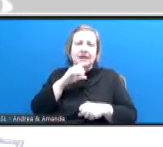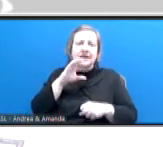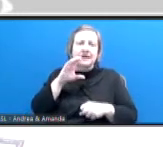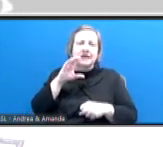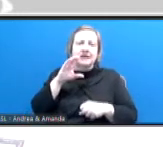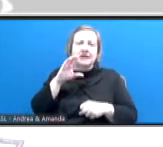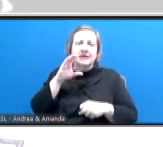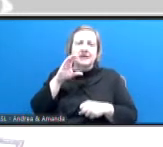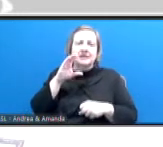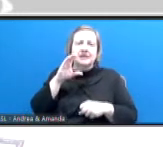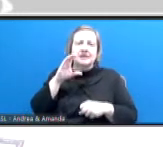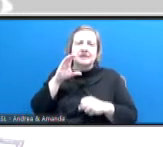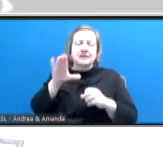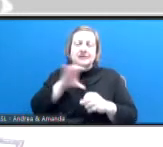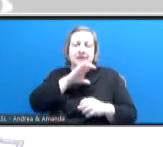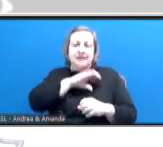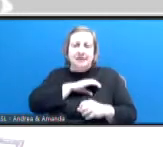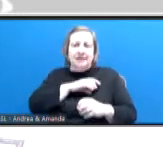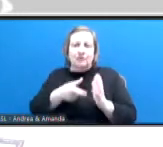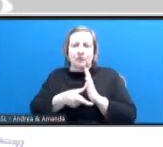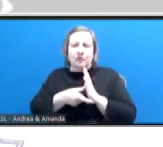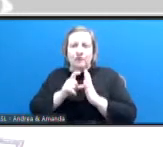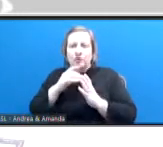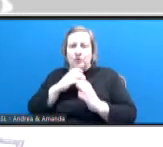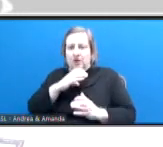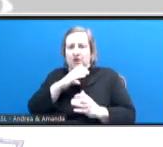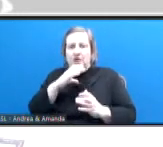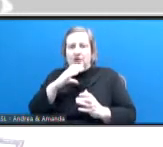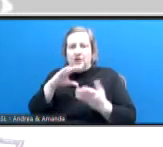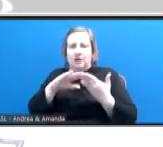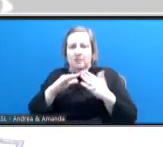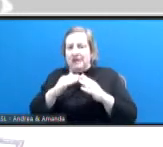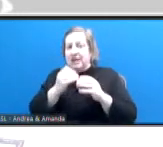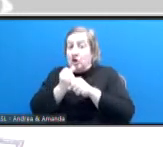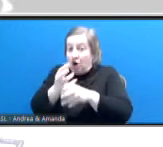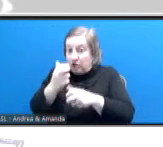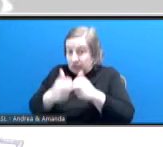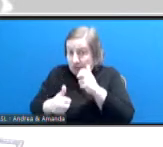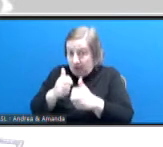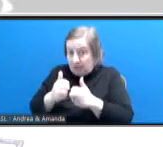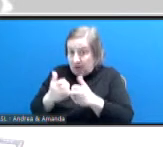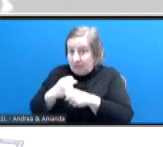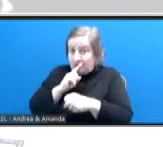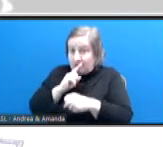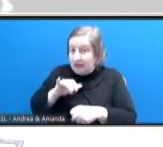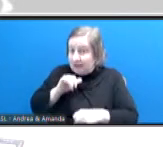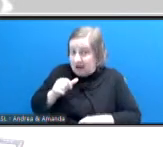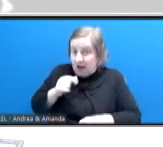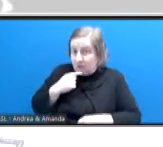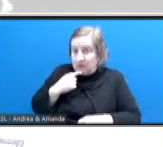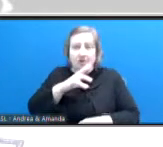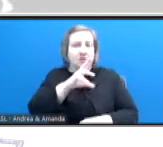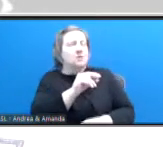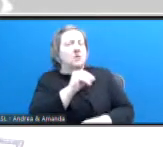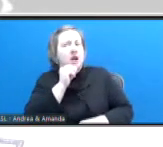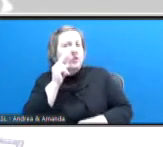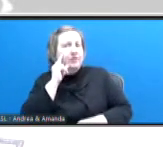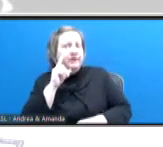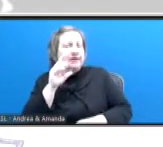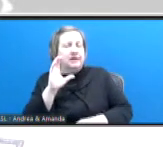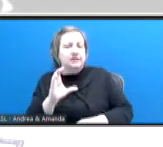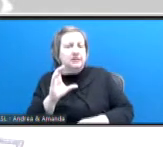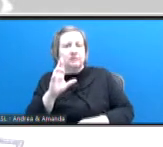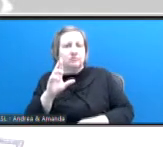committee caused the problems. And I just want to make sure that's not what you're saying. No, I don't think that we're saying that the citizen